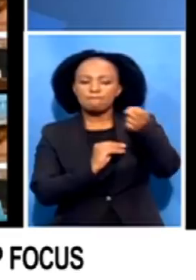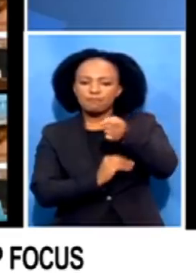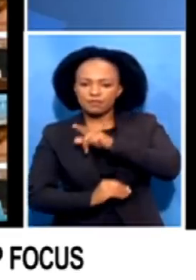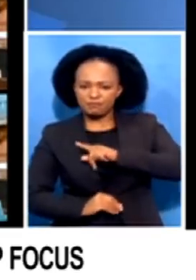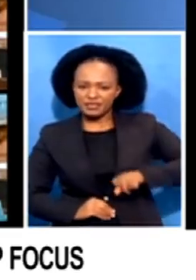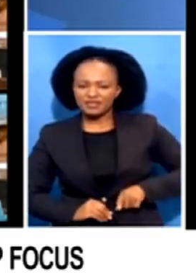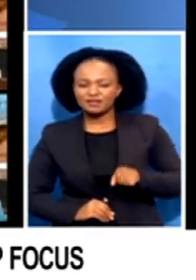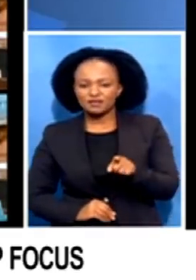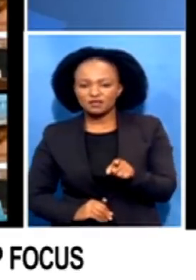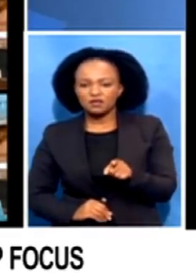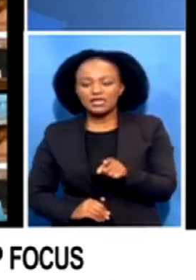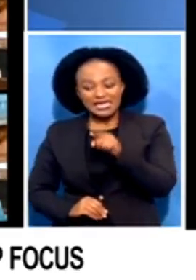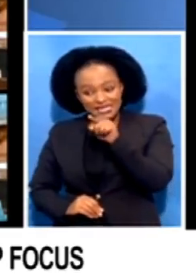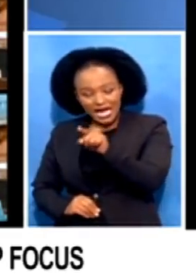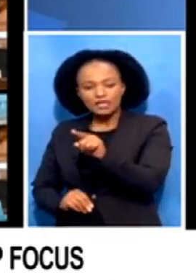state affairs.